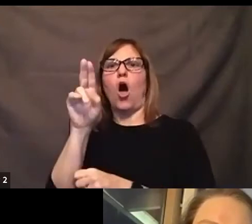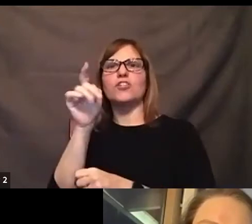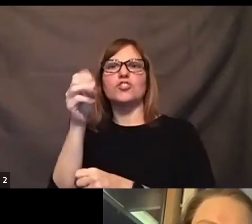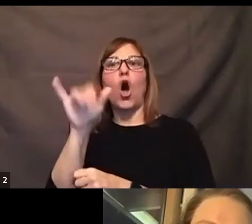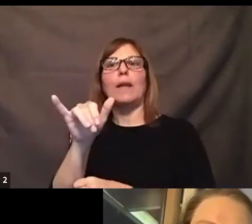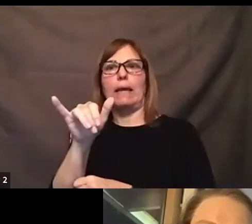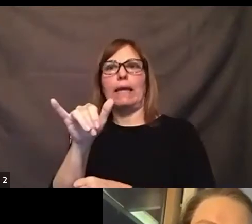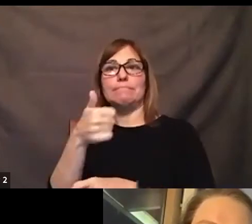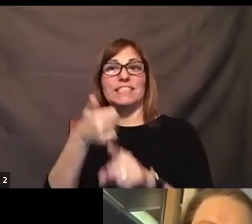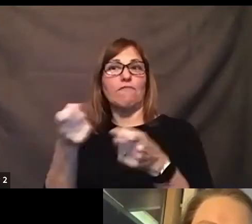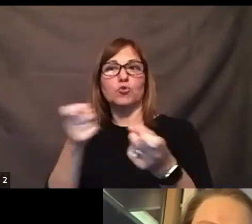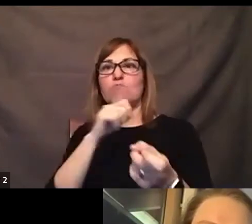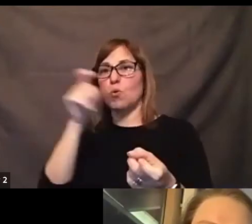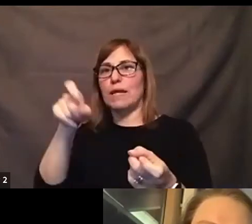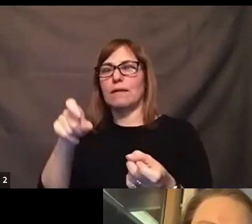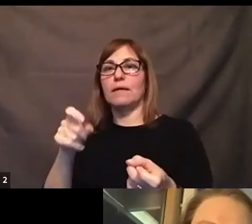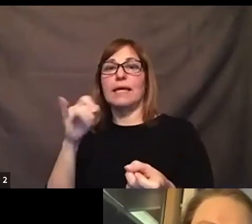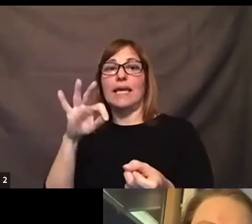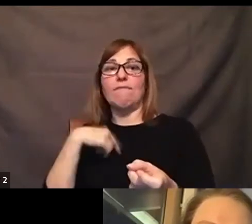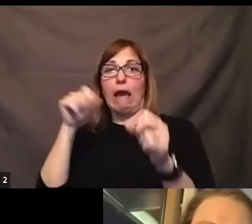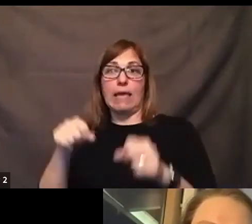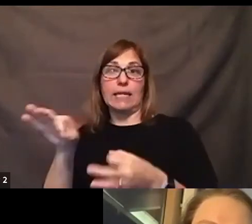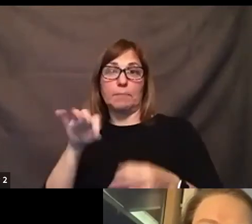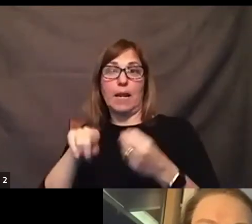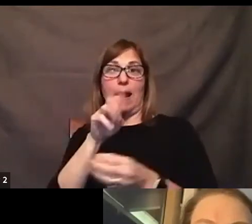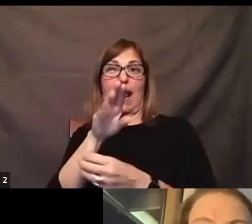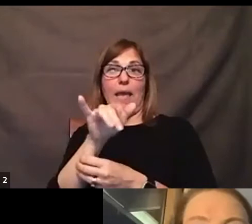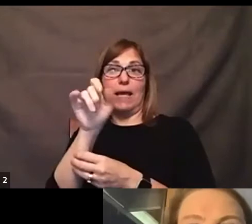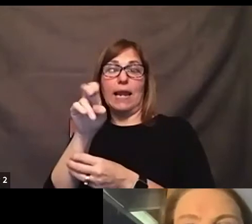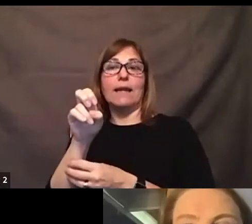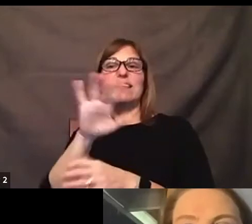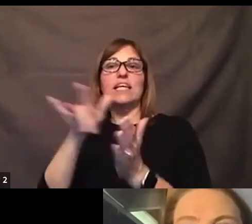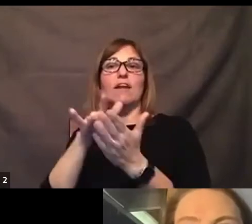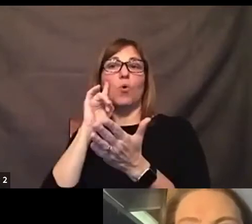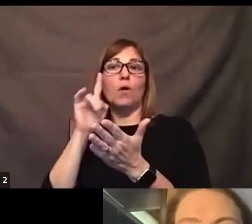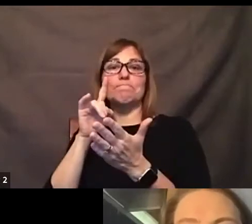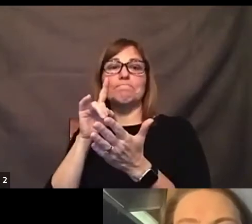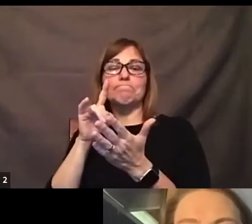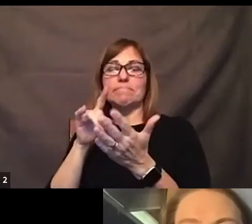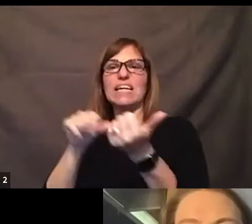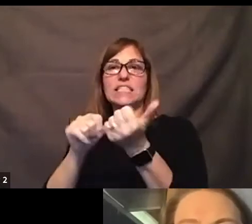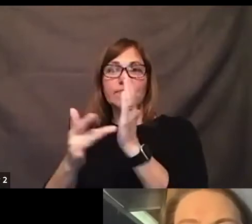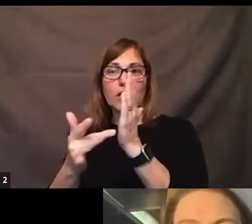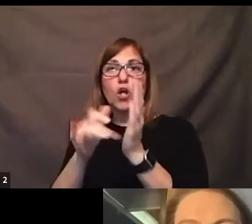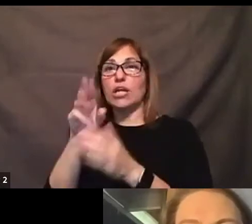give a little plug for Amy Lane and the Center for Assistive Technology, right? Amy has